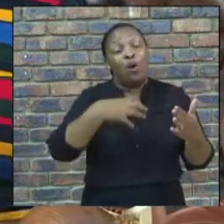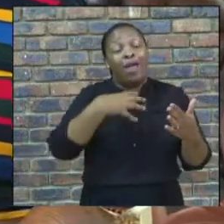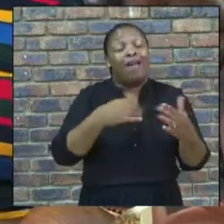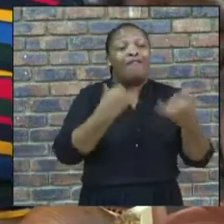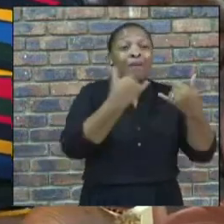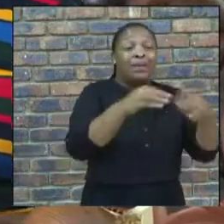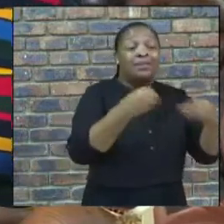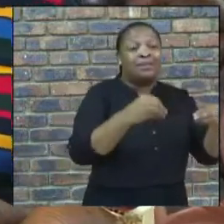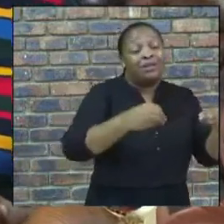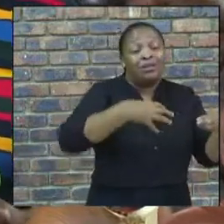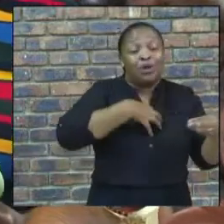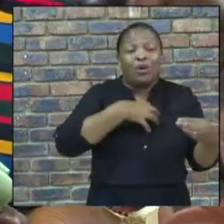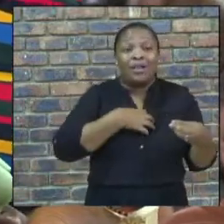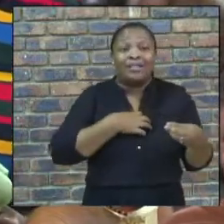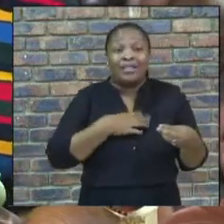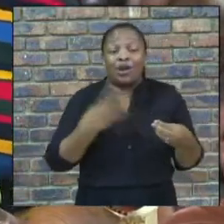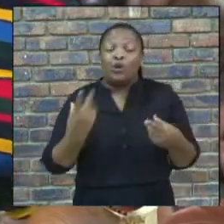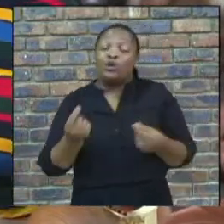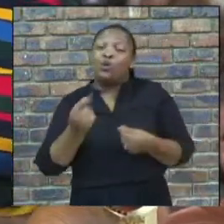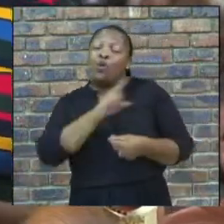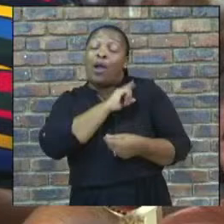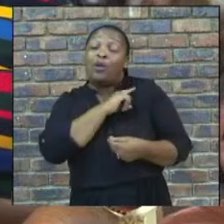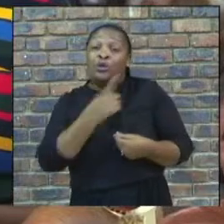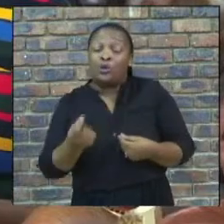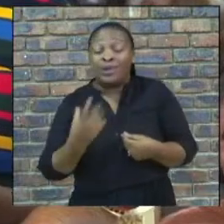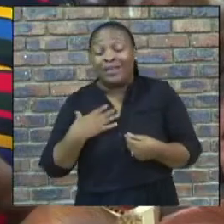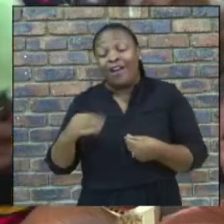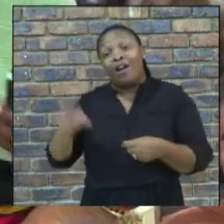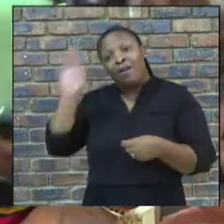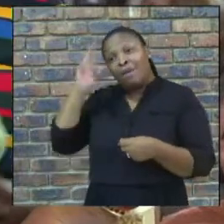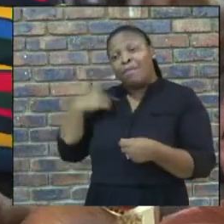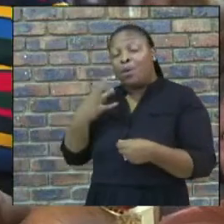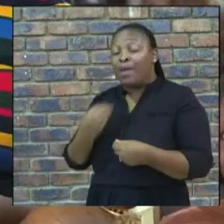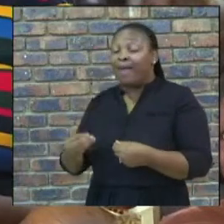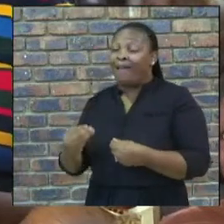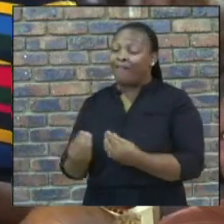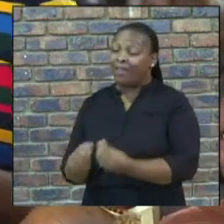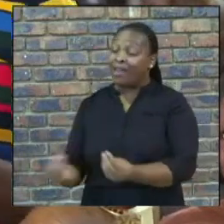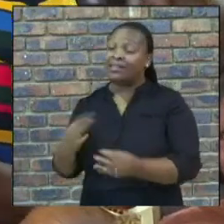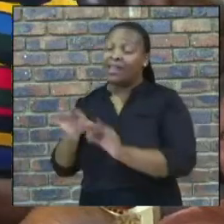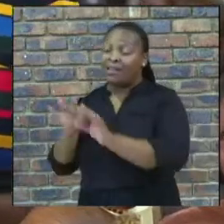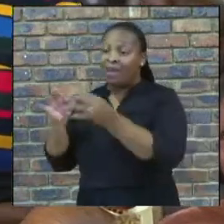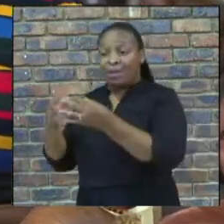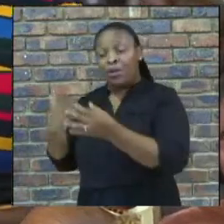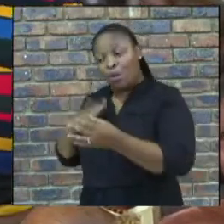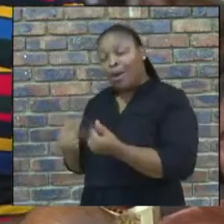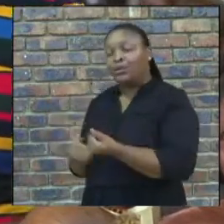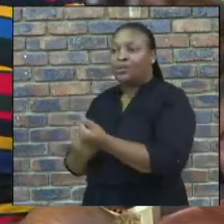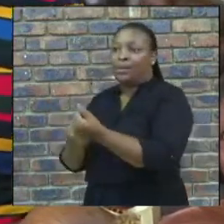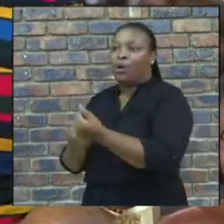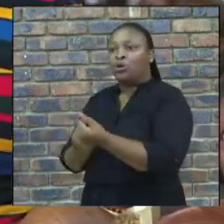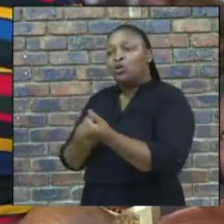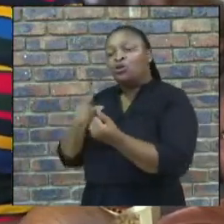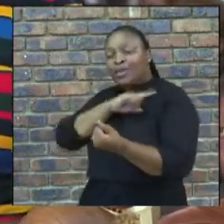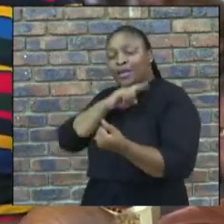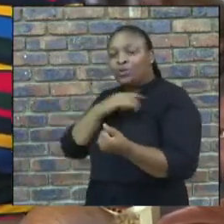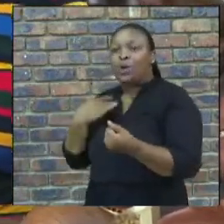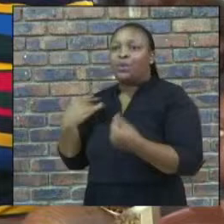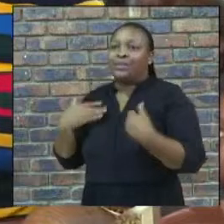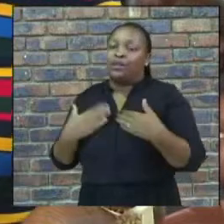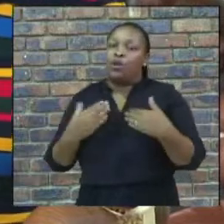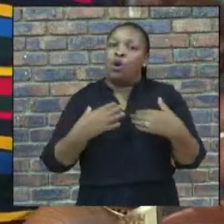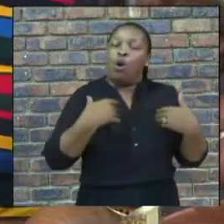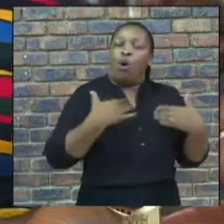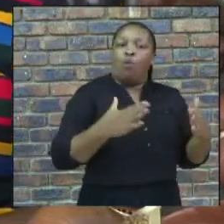for our own heritage so that our kids and future generations can take over. So please let us